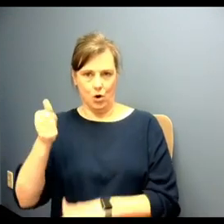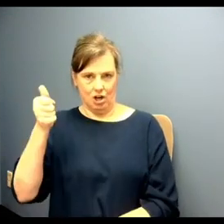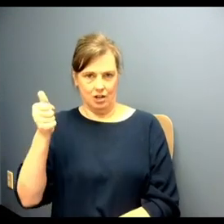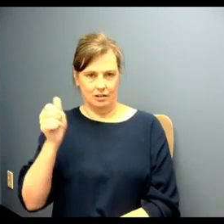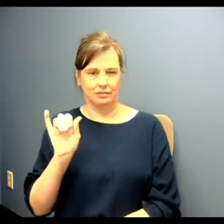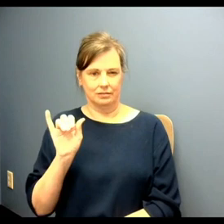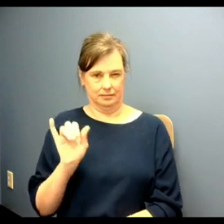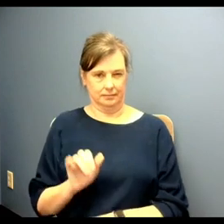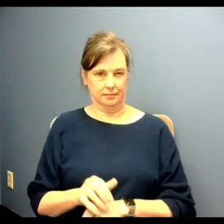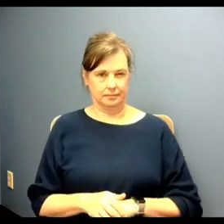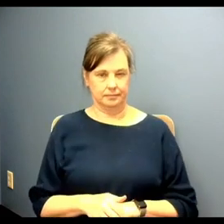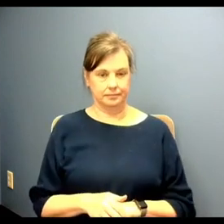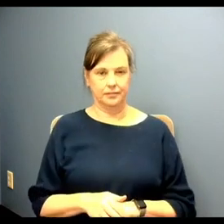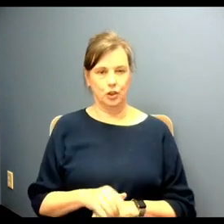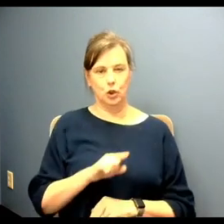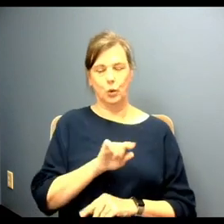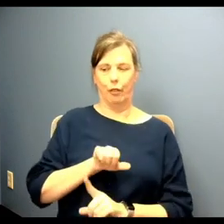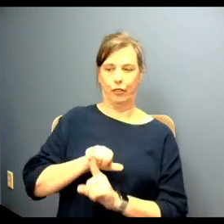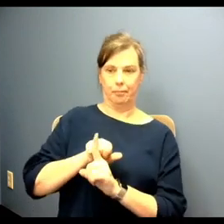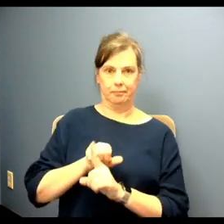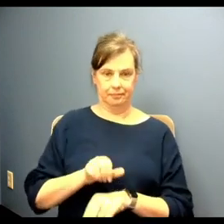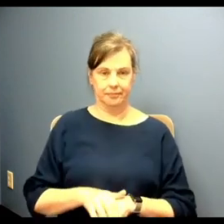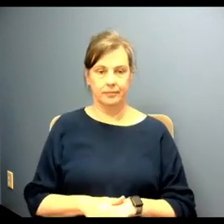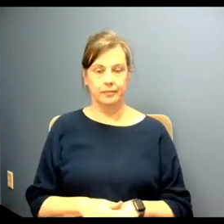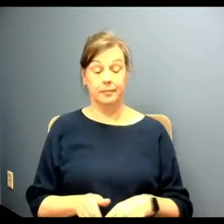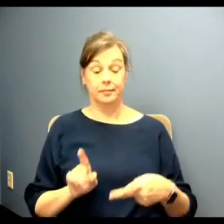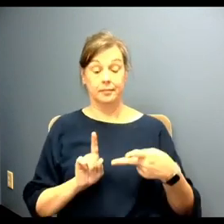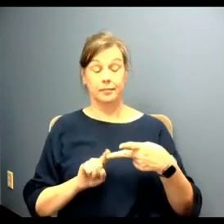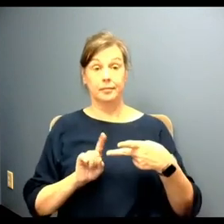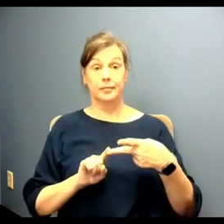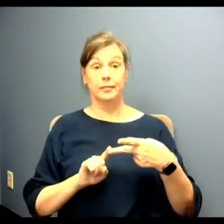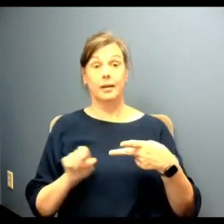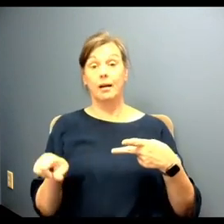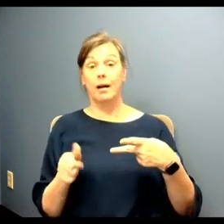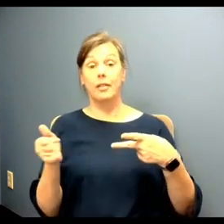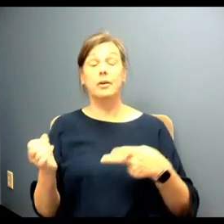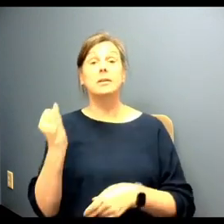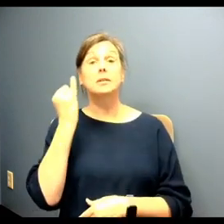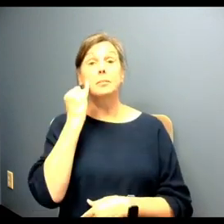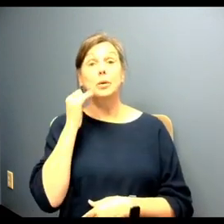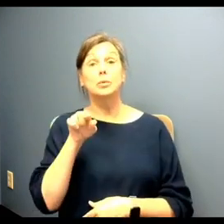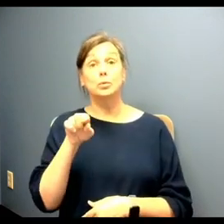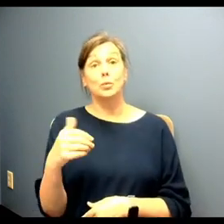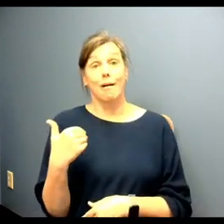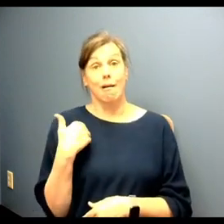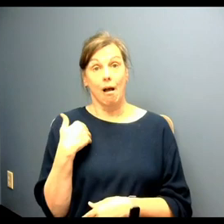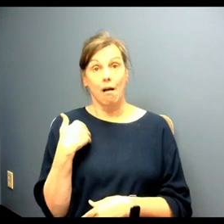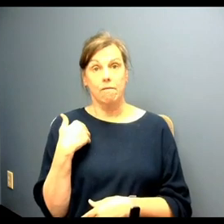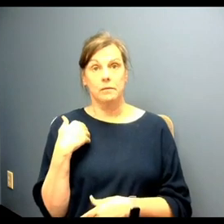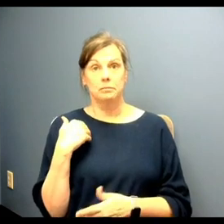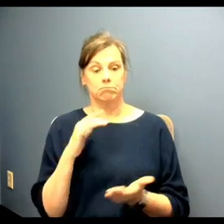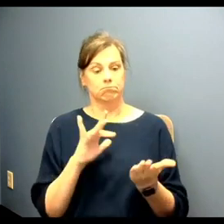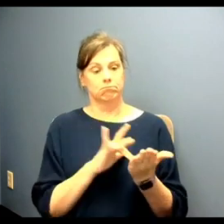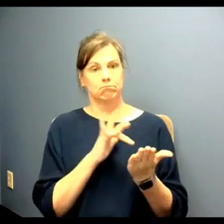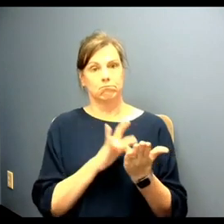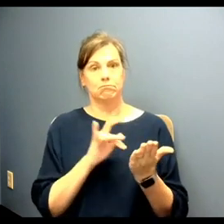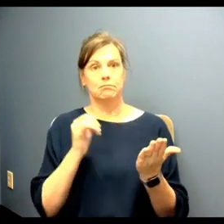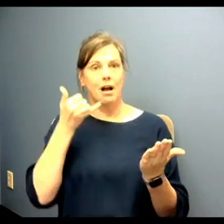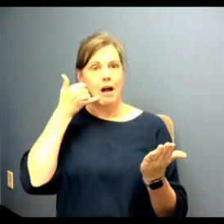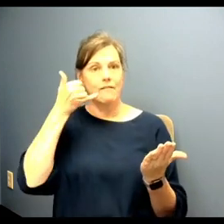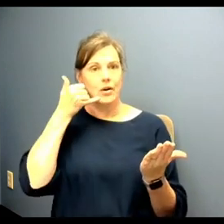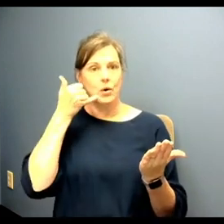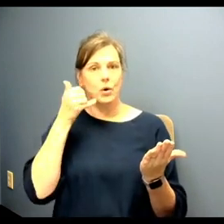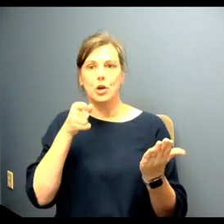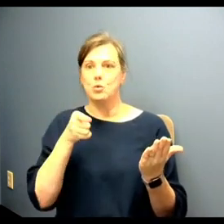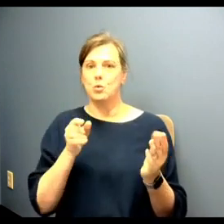selection. Let's take an example of moral hazard. Let's imagine that you have an iPhone, and you take really good care of it because you have